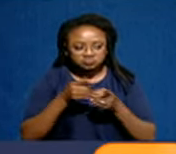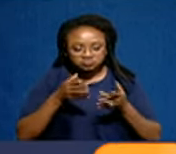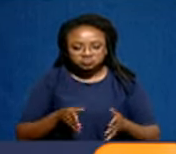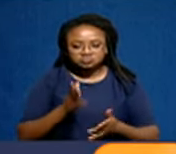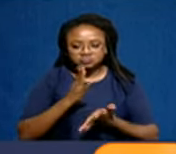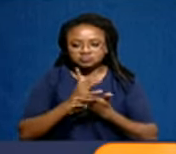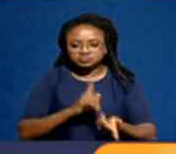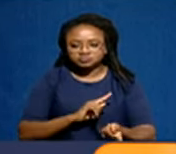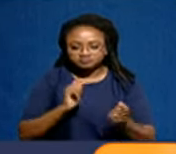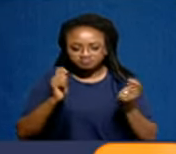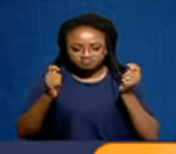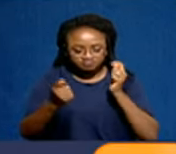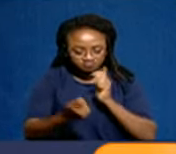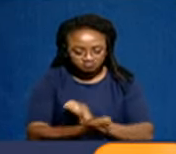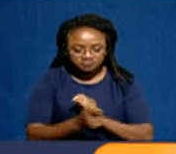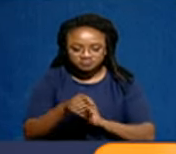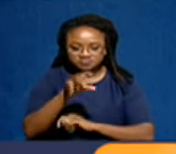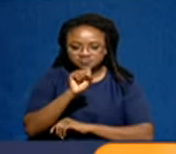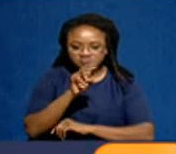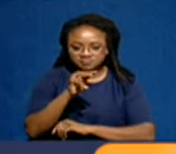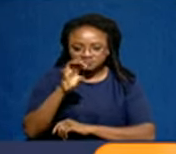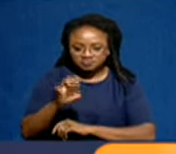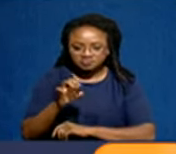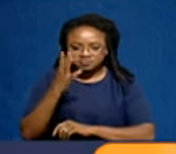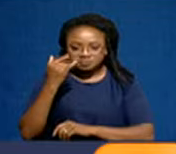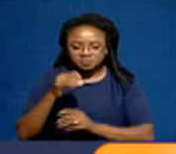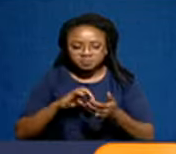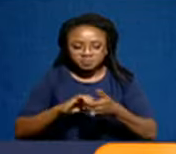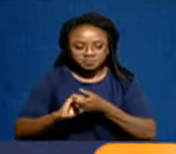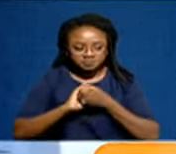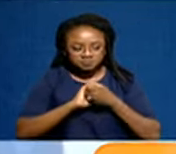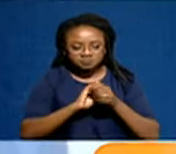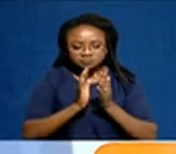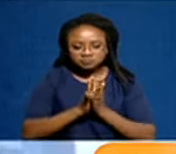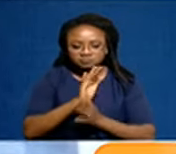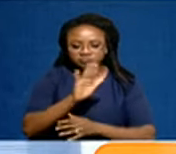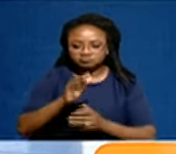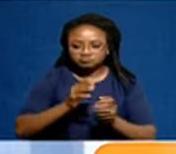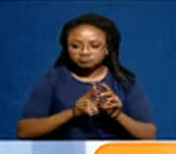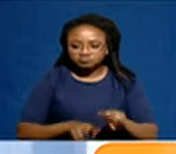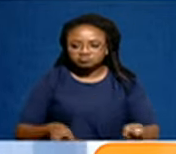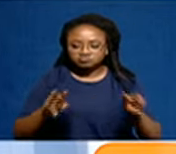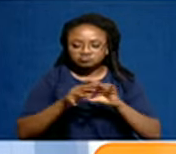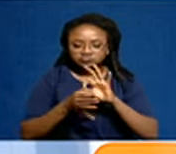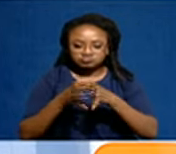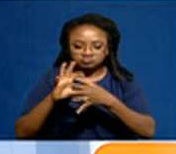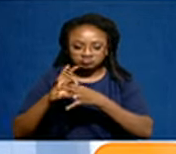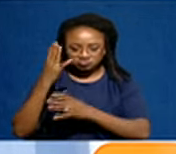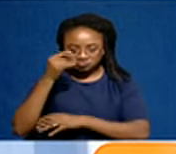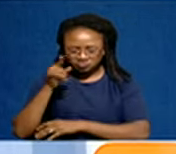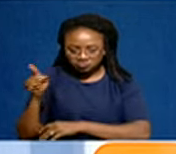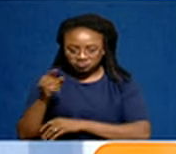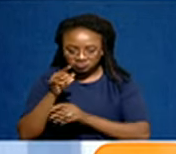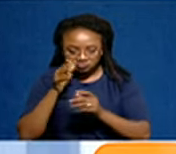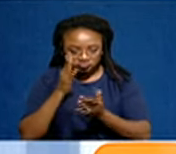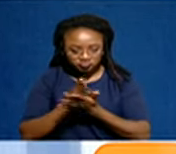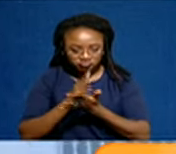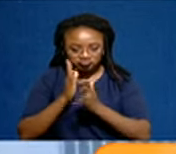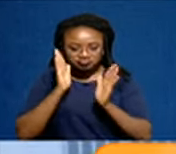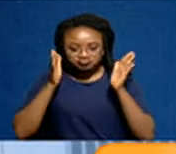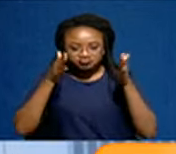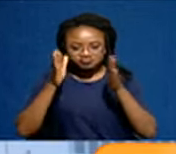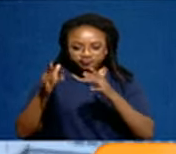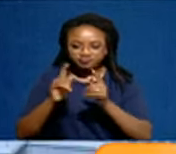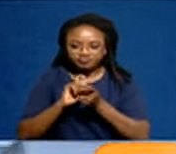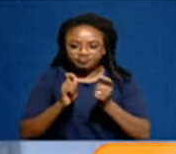transformational to the cost of an SME in engaging their value chains. Further, the bank says it will be keen on SMEs in general trade,